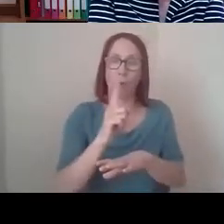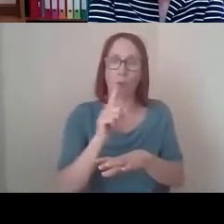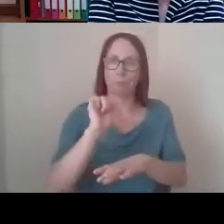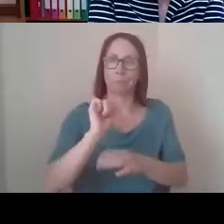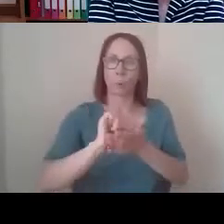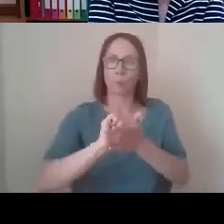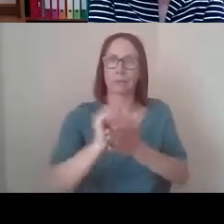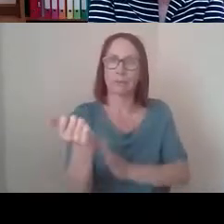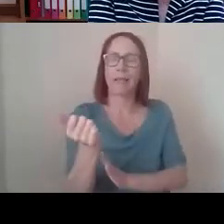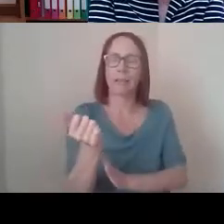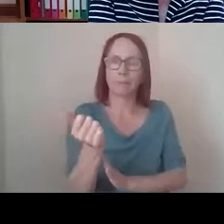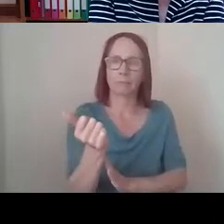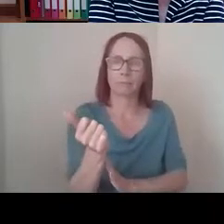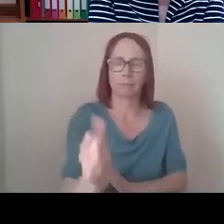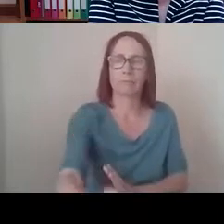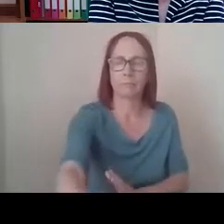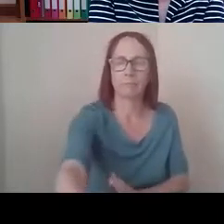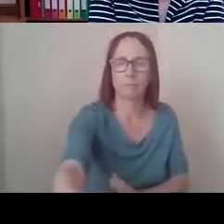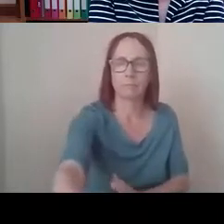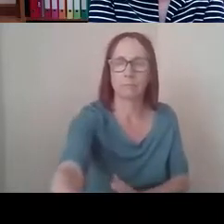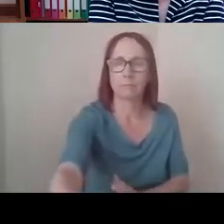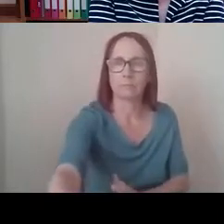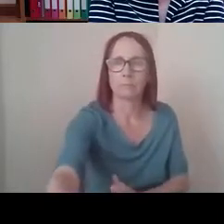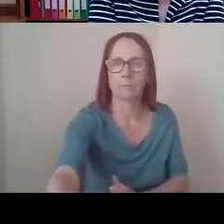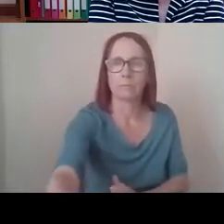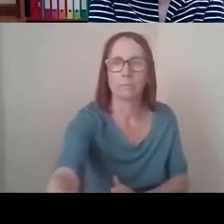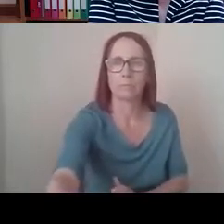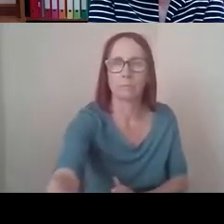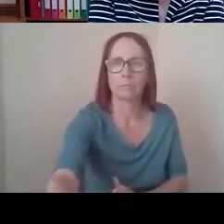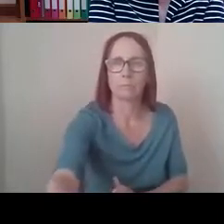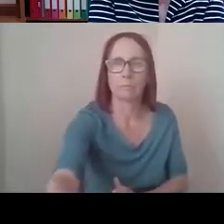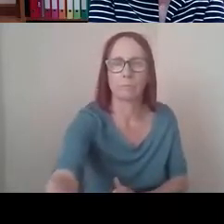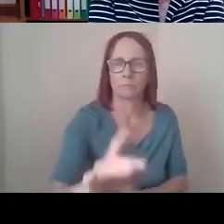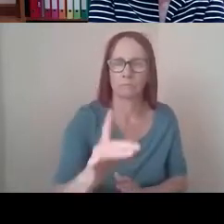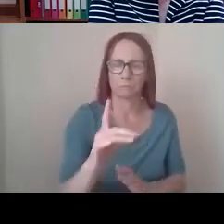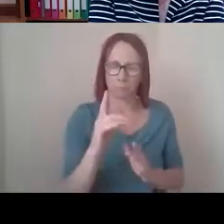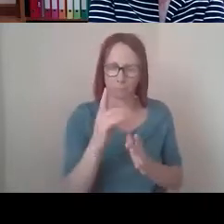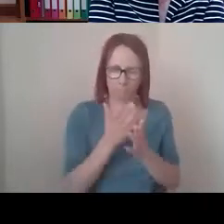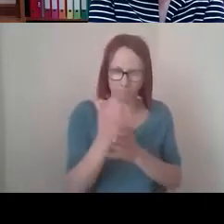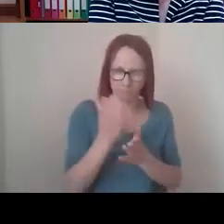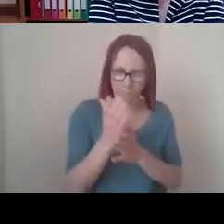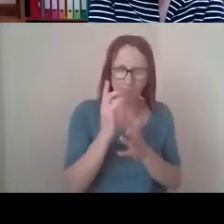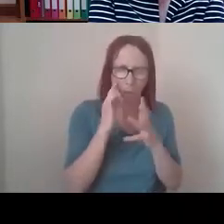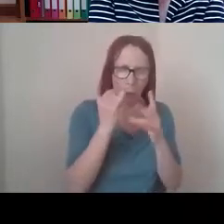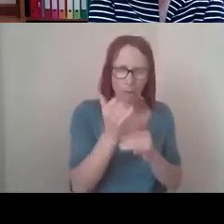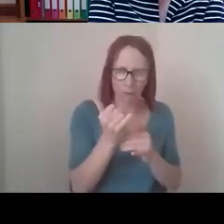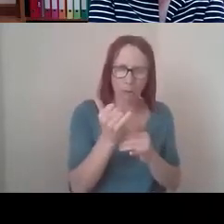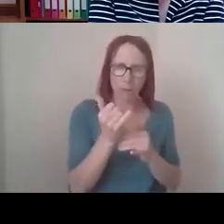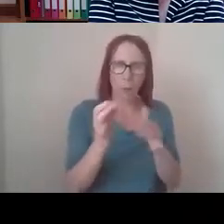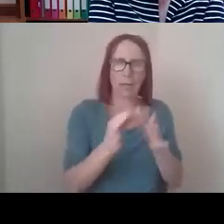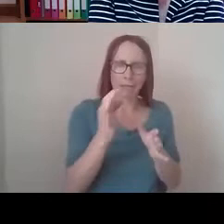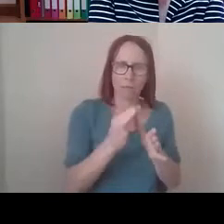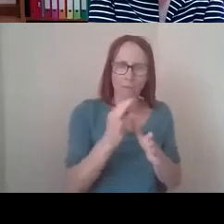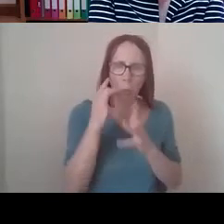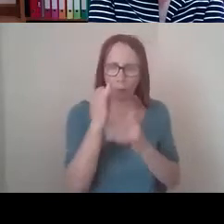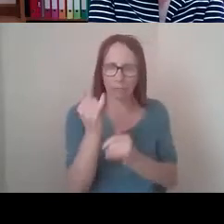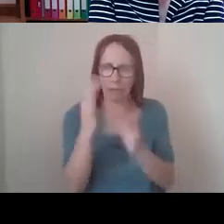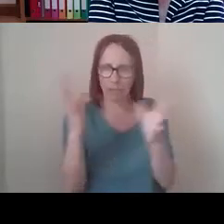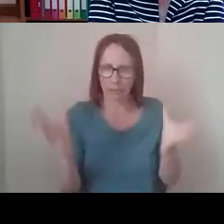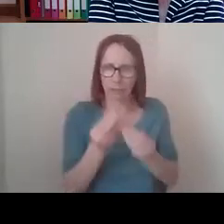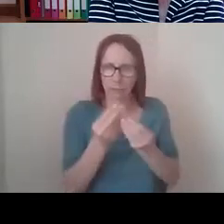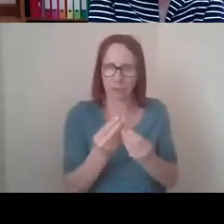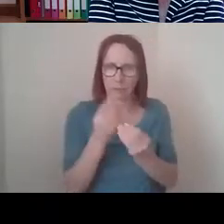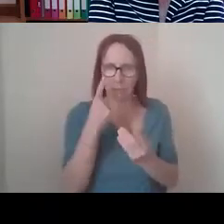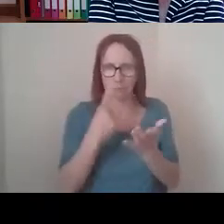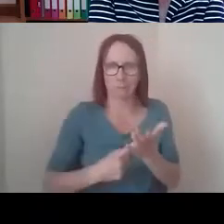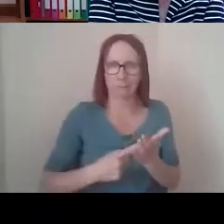application, the skills you have demonstrated at the interview, that's what will be tested on. Next slide. As I say, it's